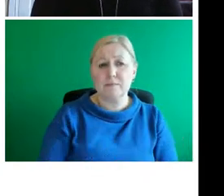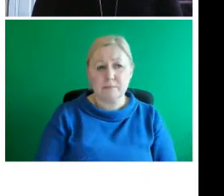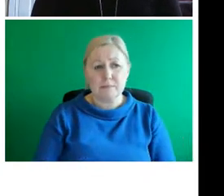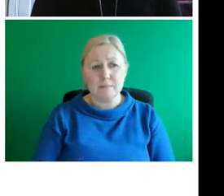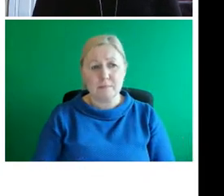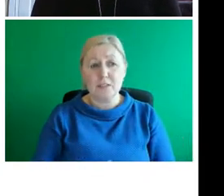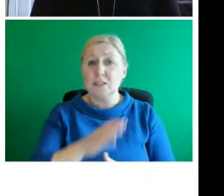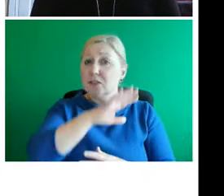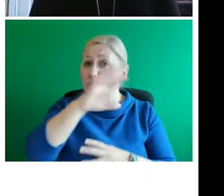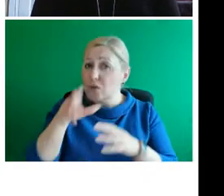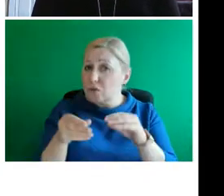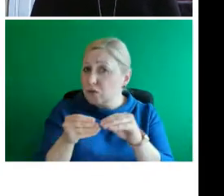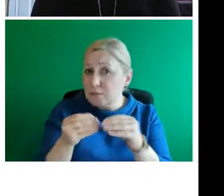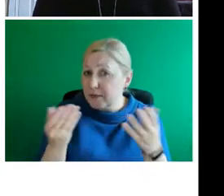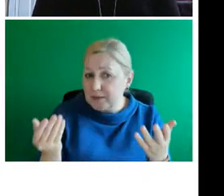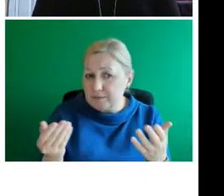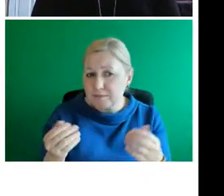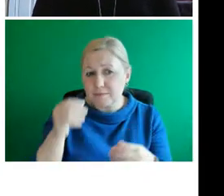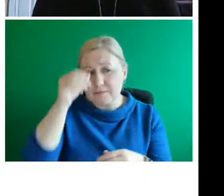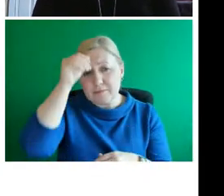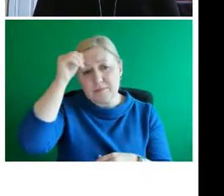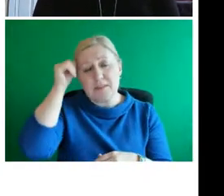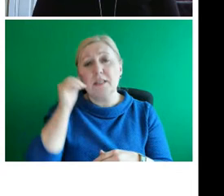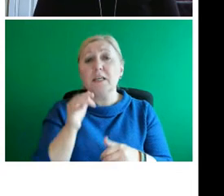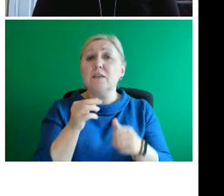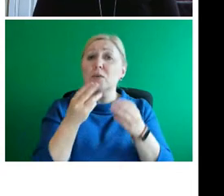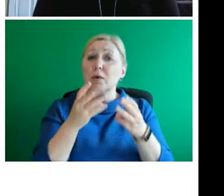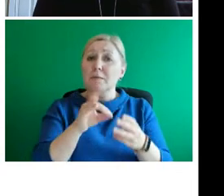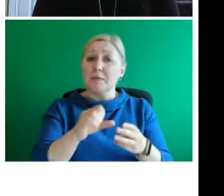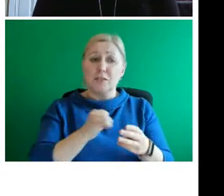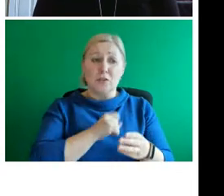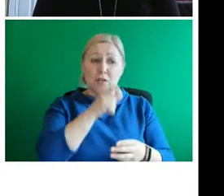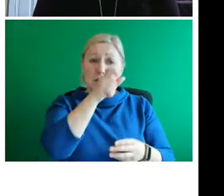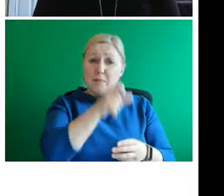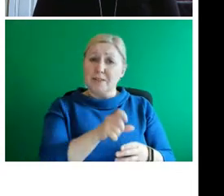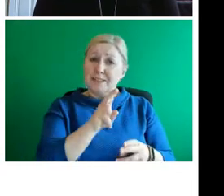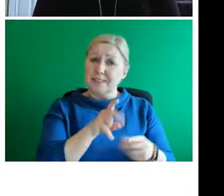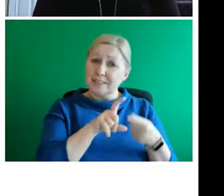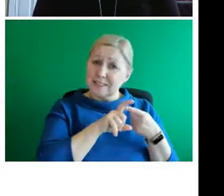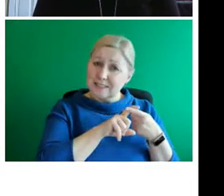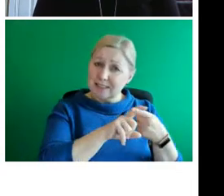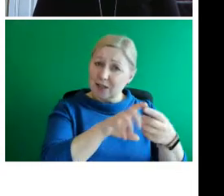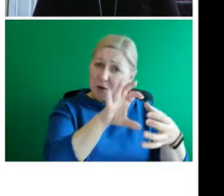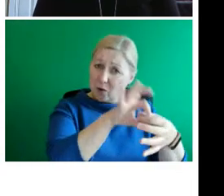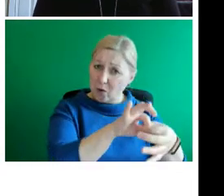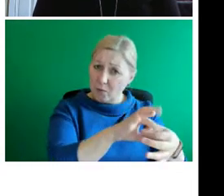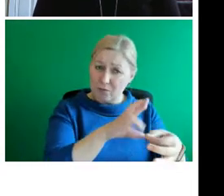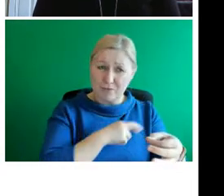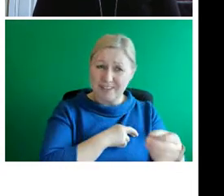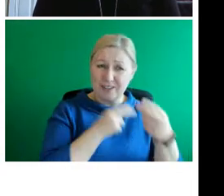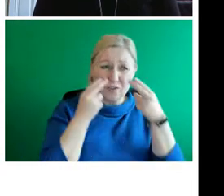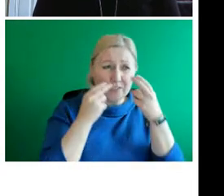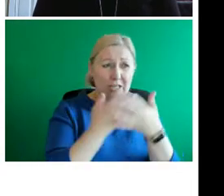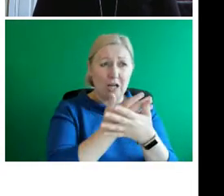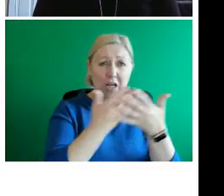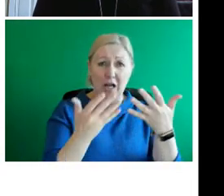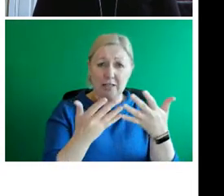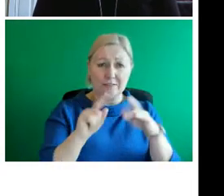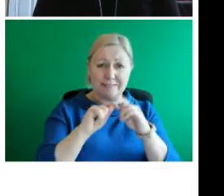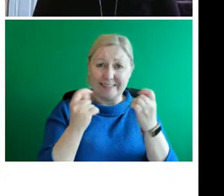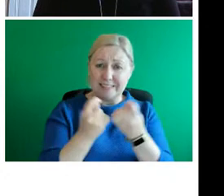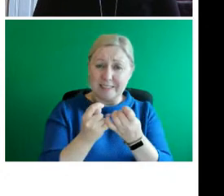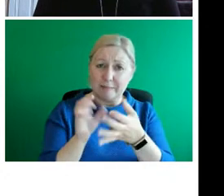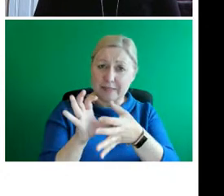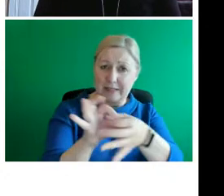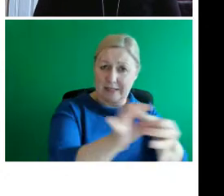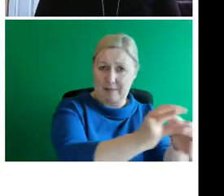When you're looking at maintaining a person at home with dementia, it's all about collaboration. So as a team, what we